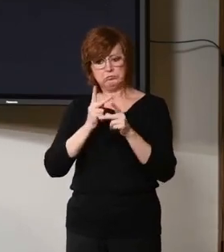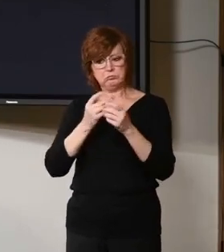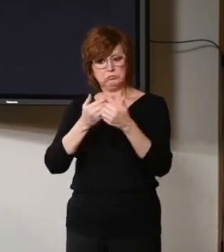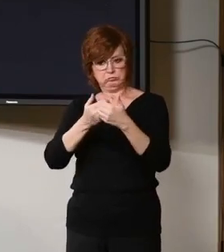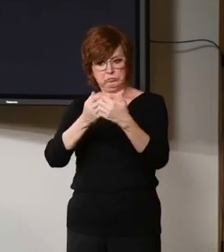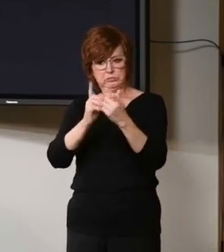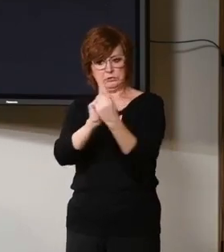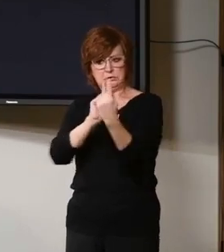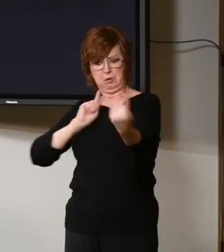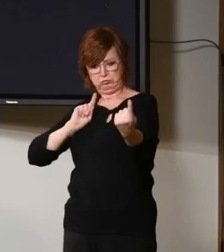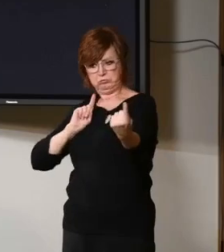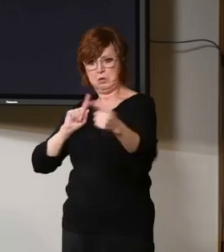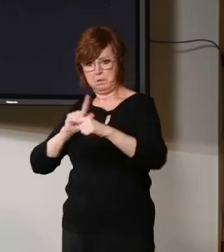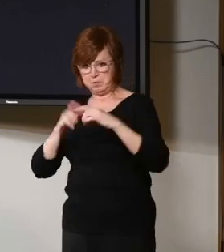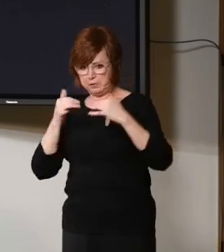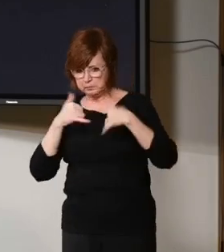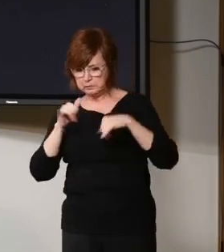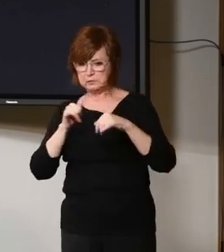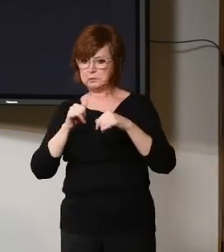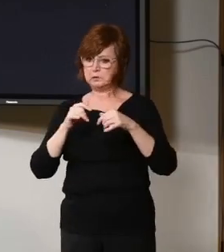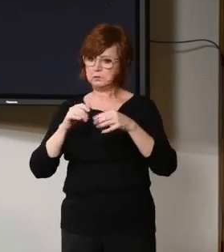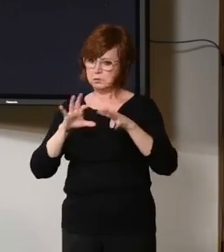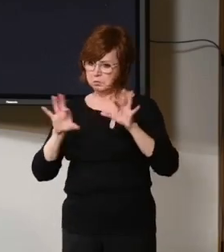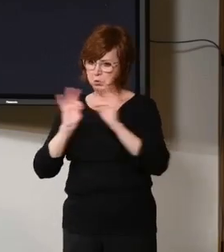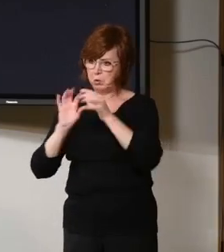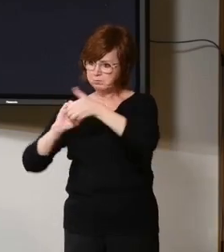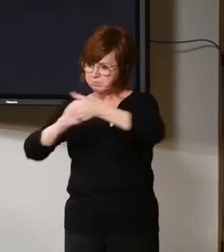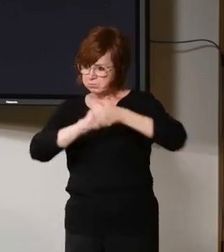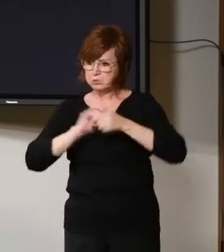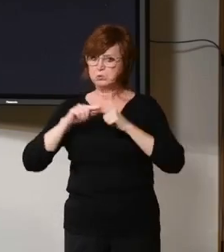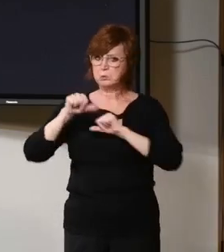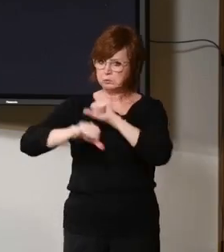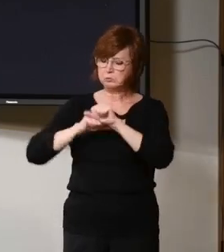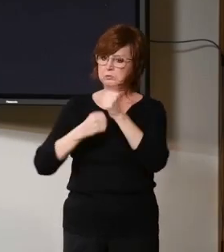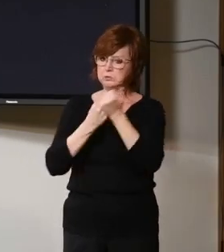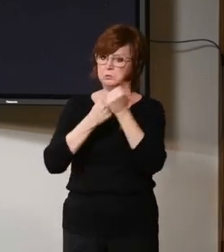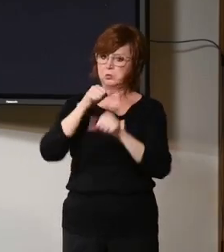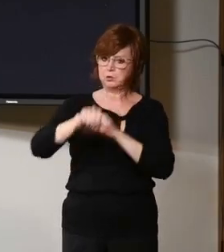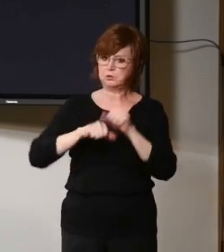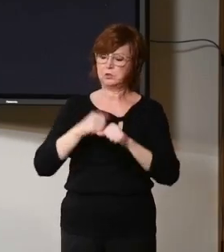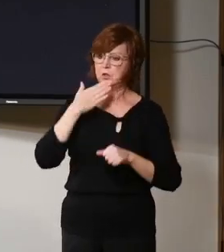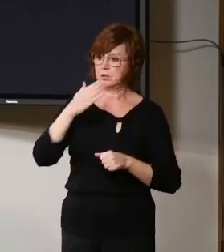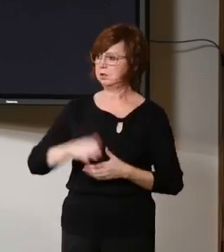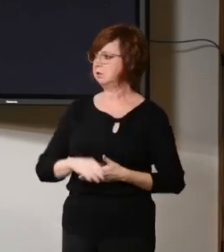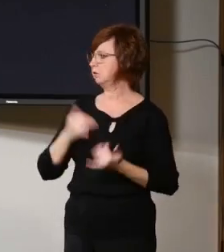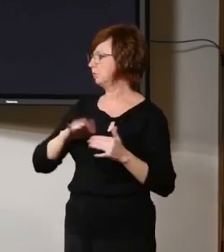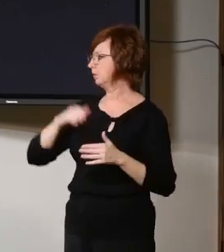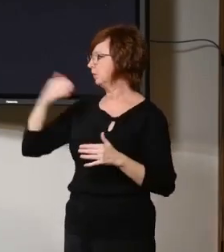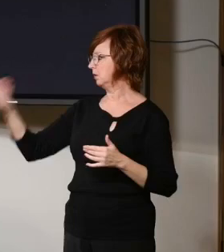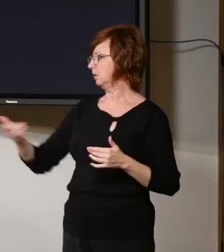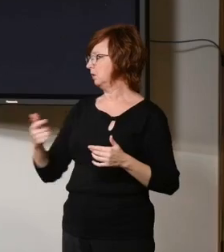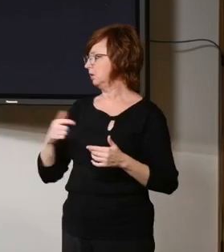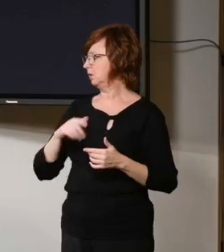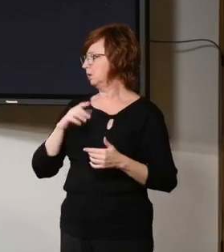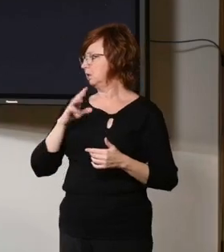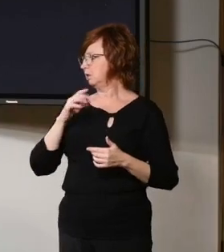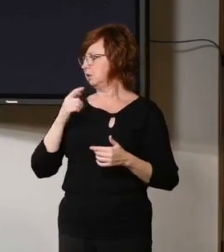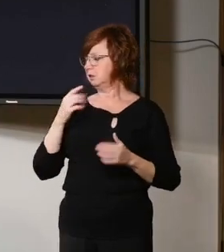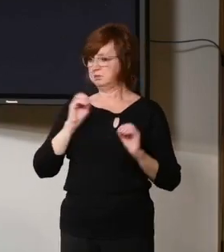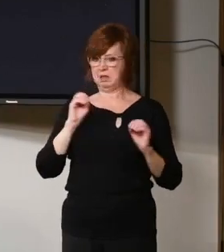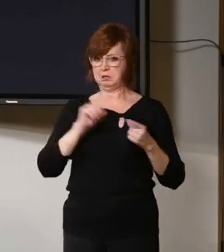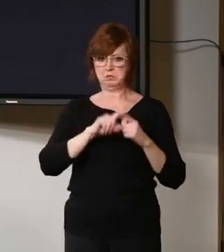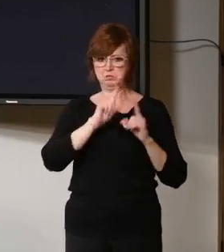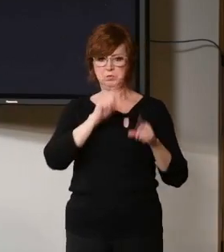but maintaining that community cohesion and support. Thank you. Mr. Livingstone? I don't have any